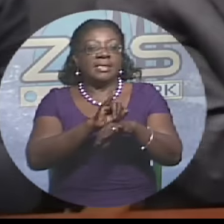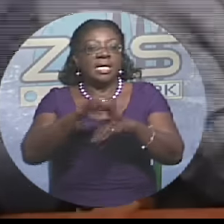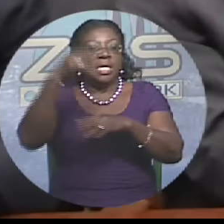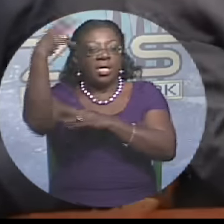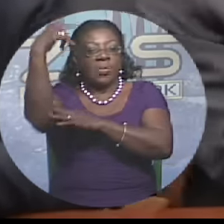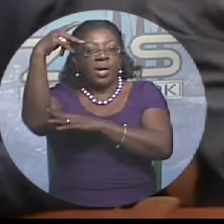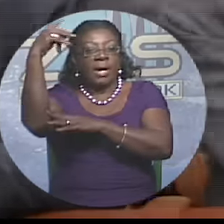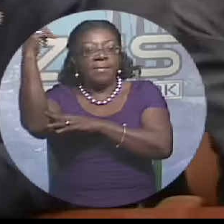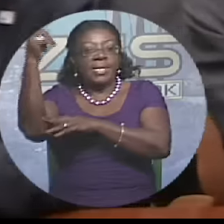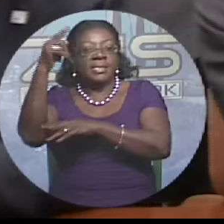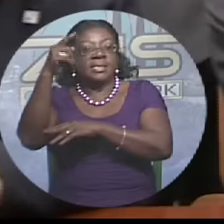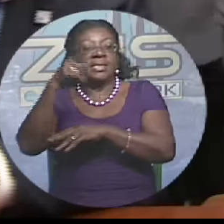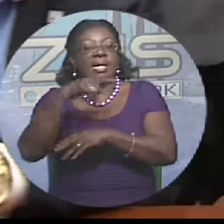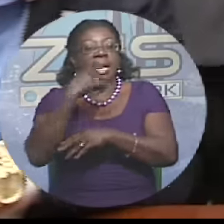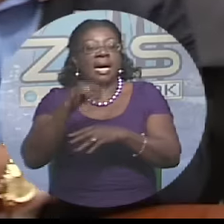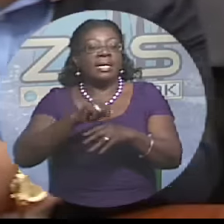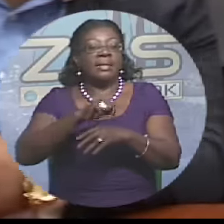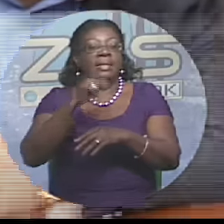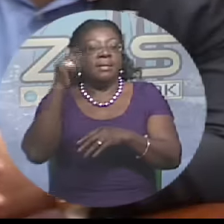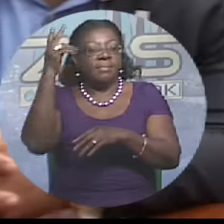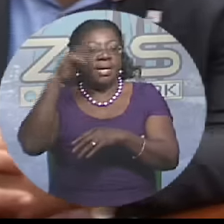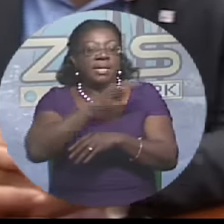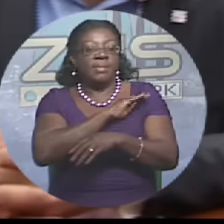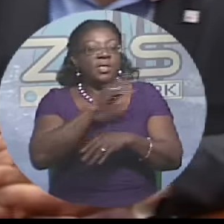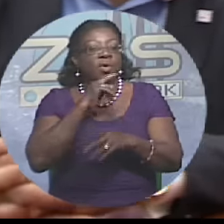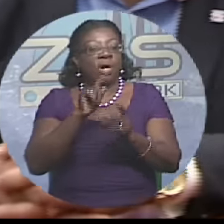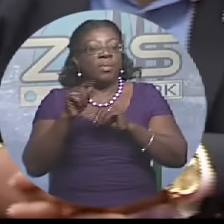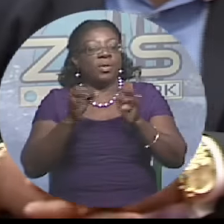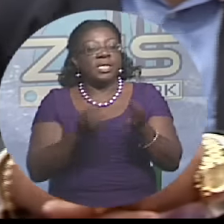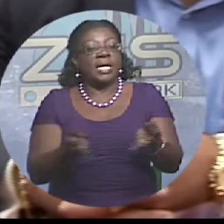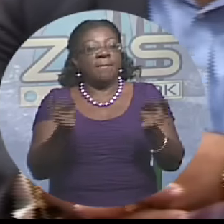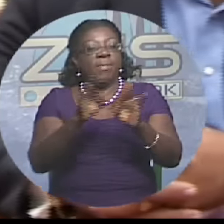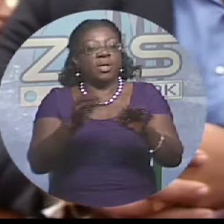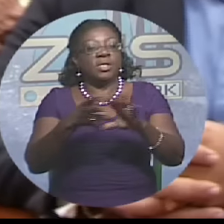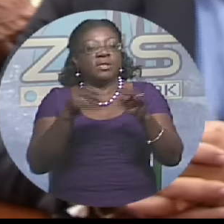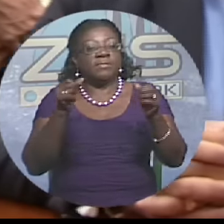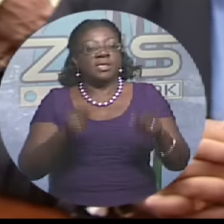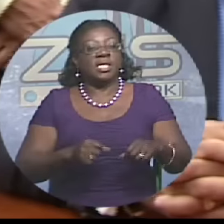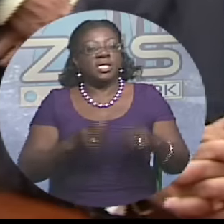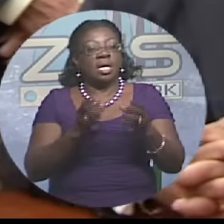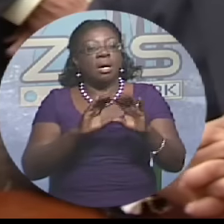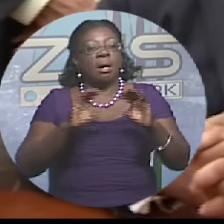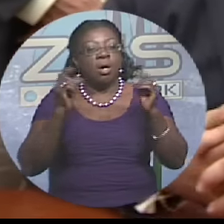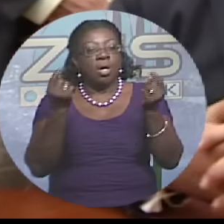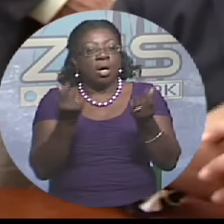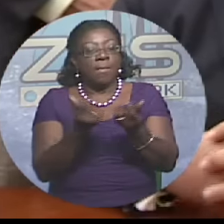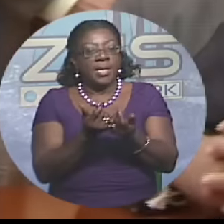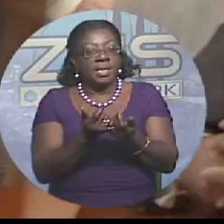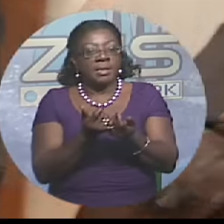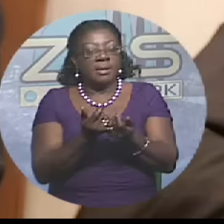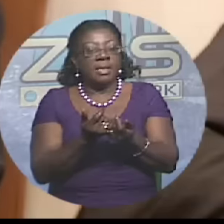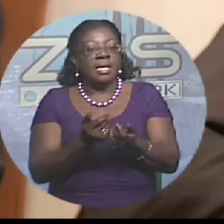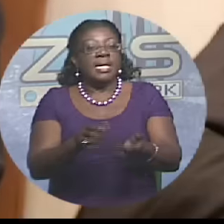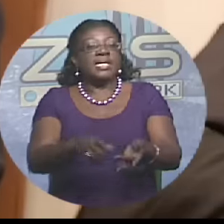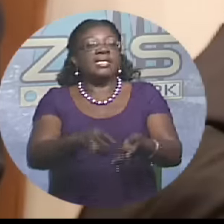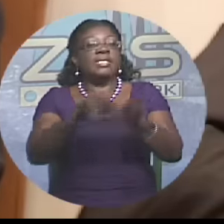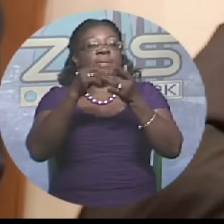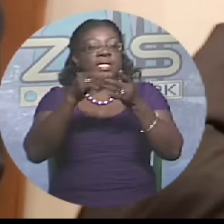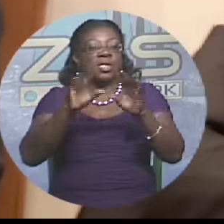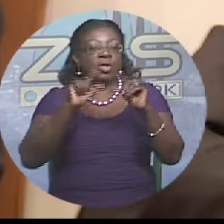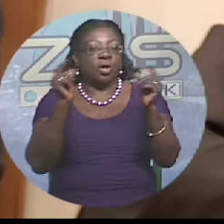the Right Honourable Perry Christie, and Benaby spoke about the importance of such a committee. A special committee